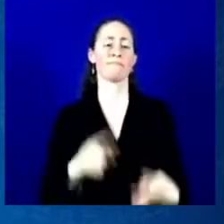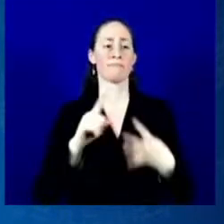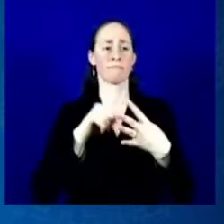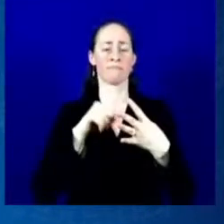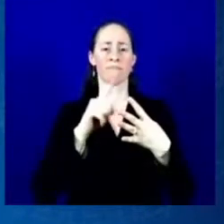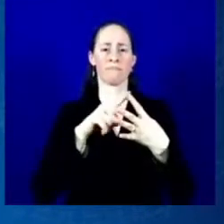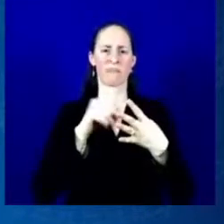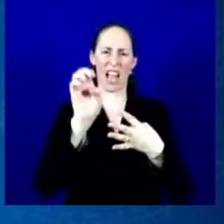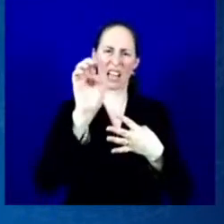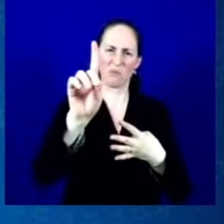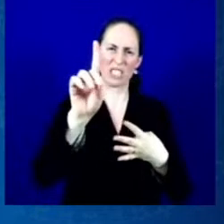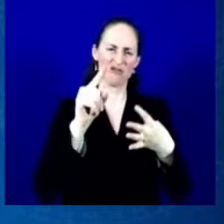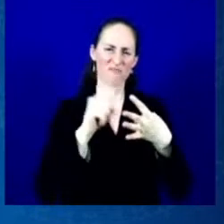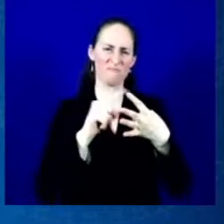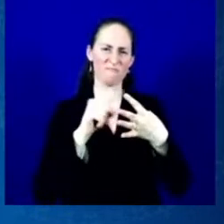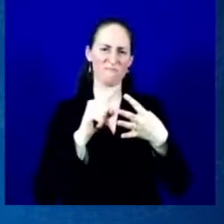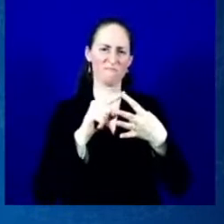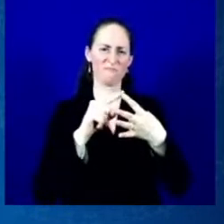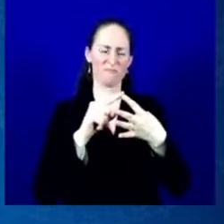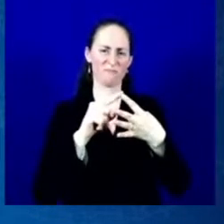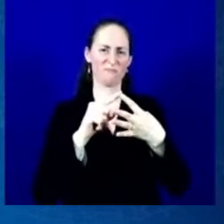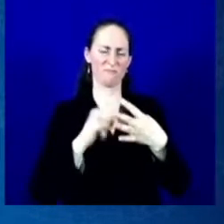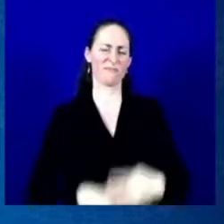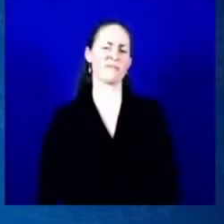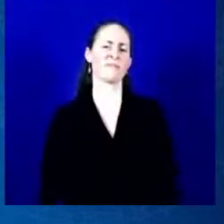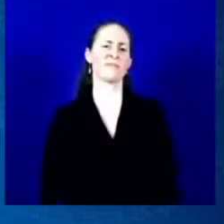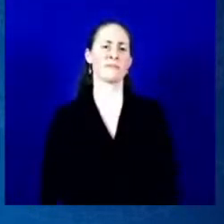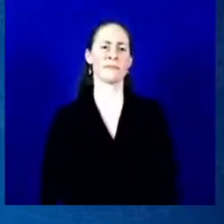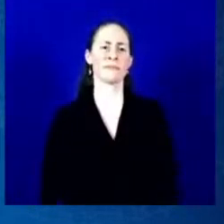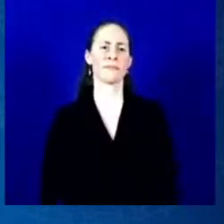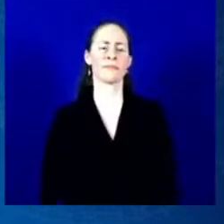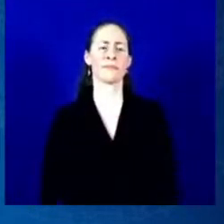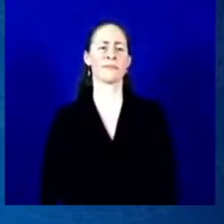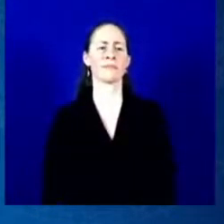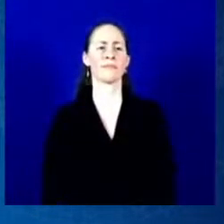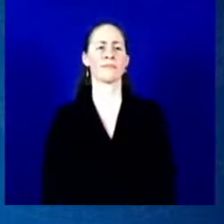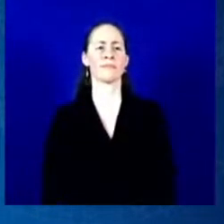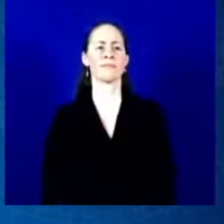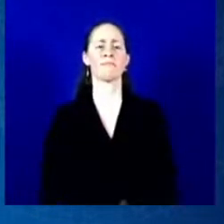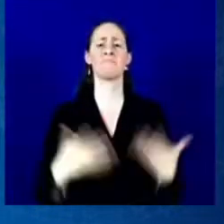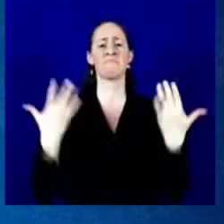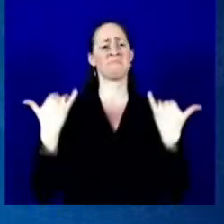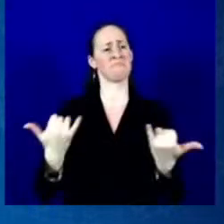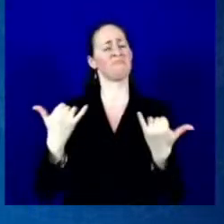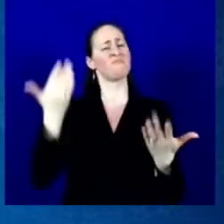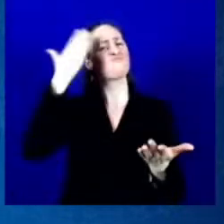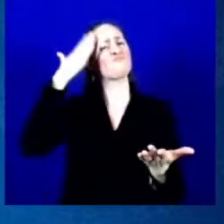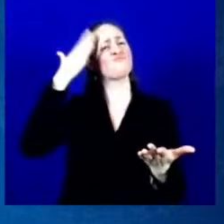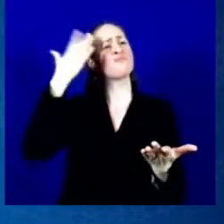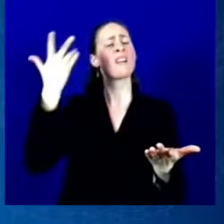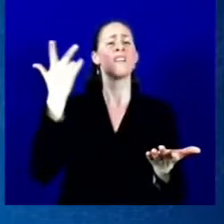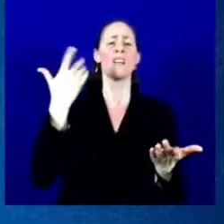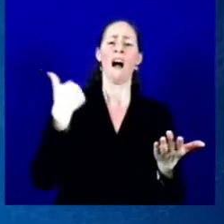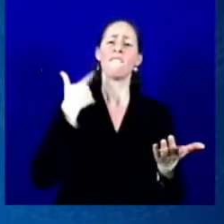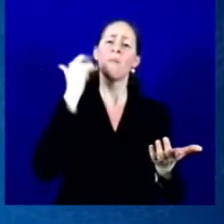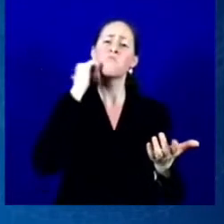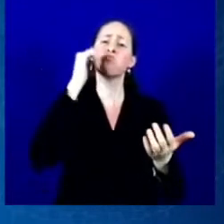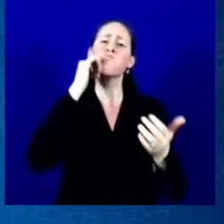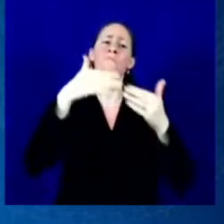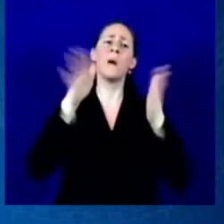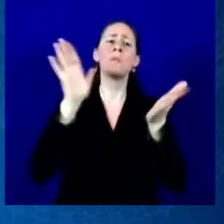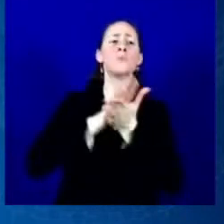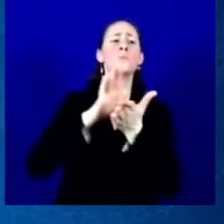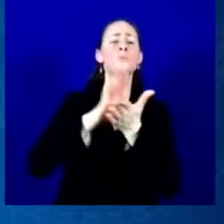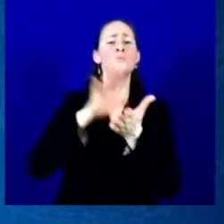education universal in the last century, it made us the best educated, best prepared nation in the